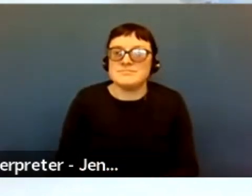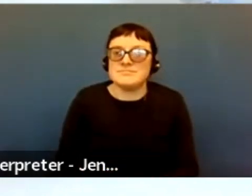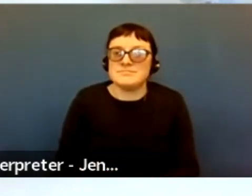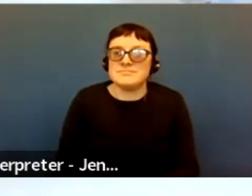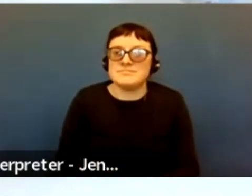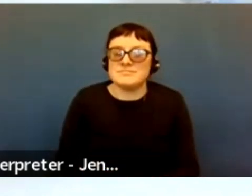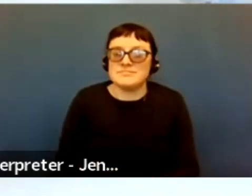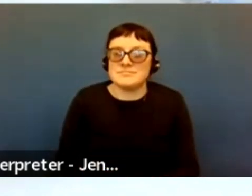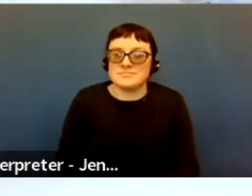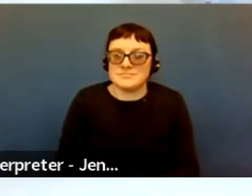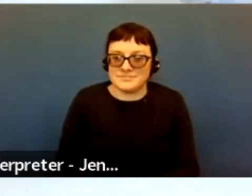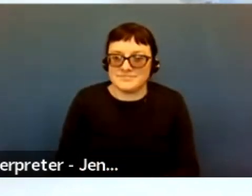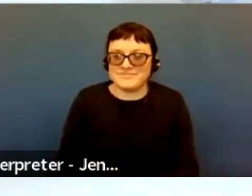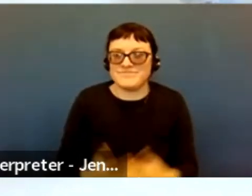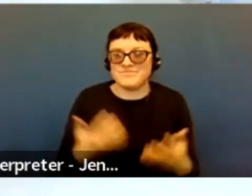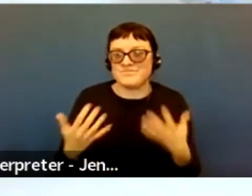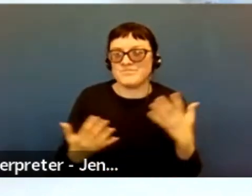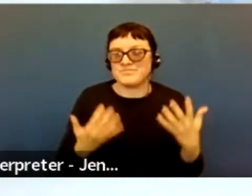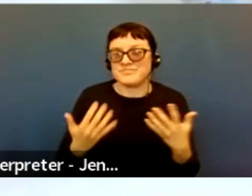and is a great,